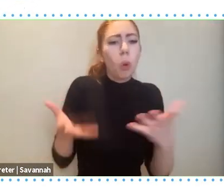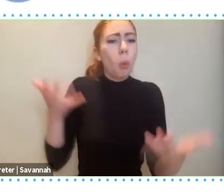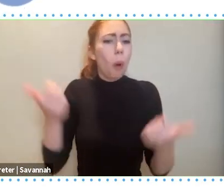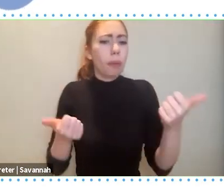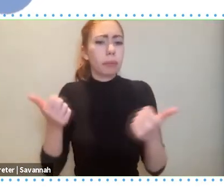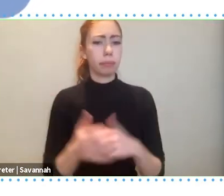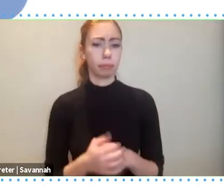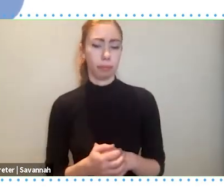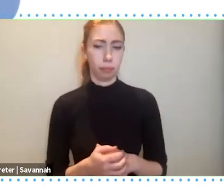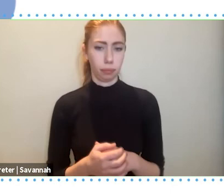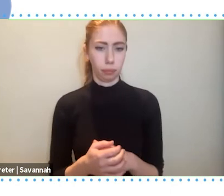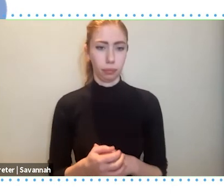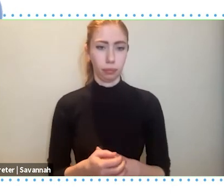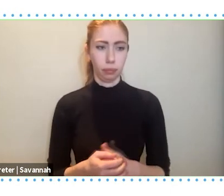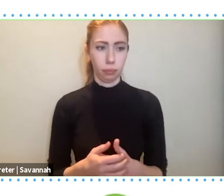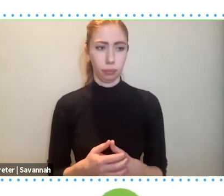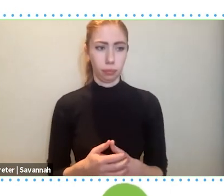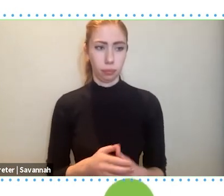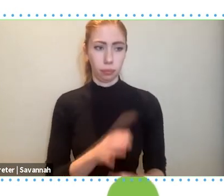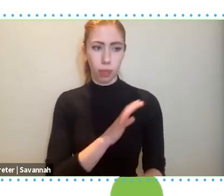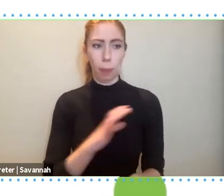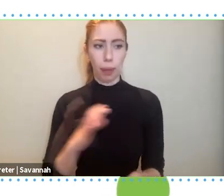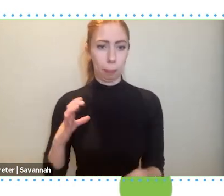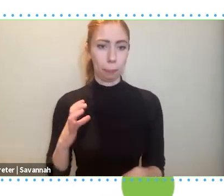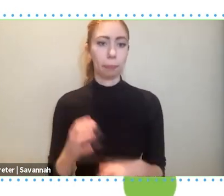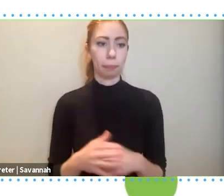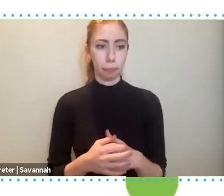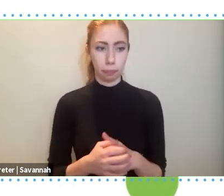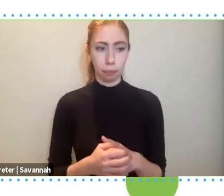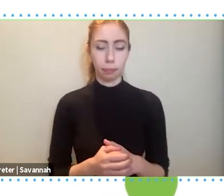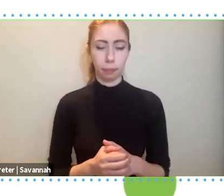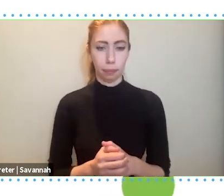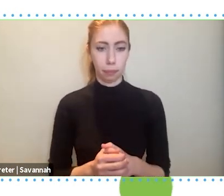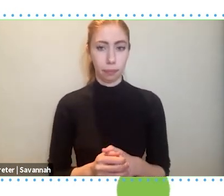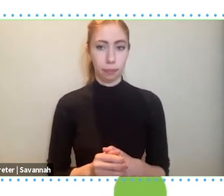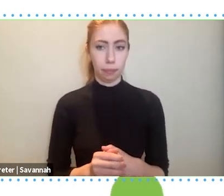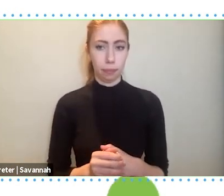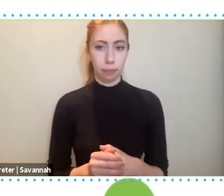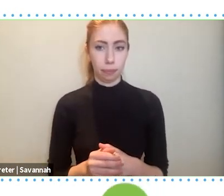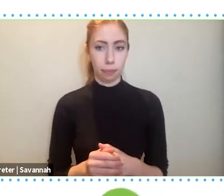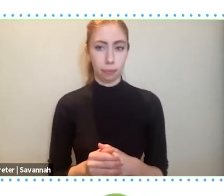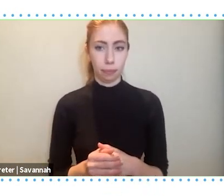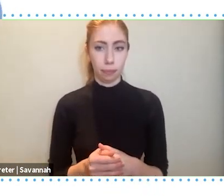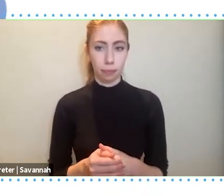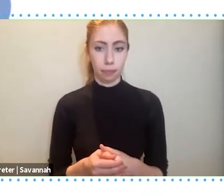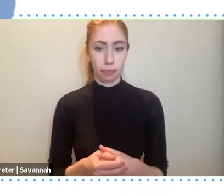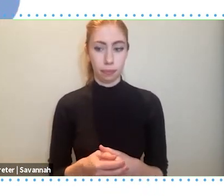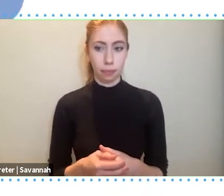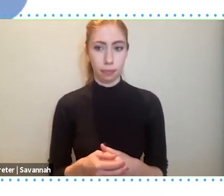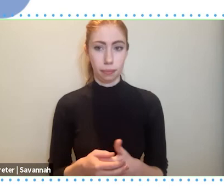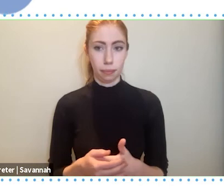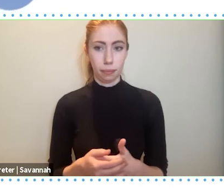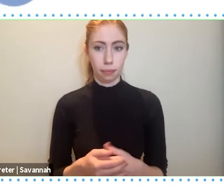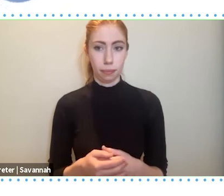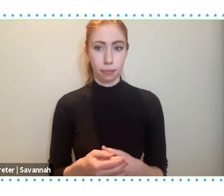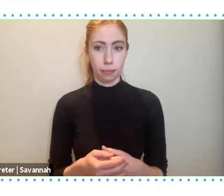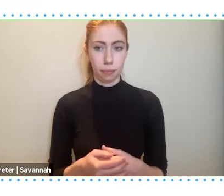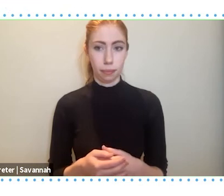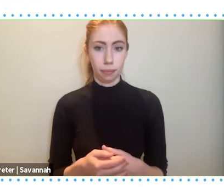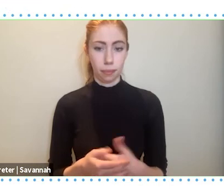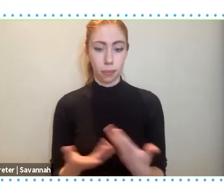again, what we saw occasionally was assumptions that there are specific legal requirements that just aren't